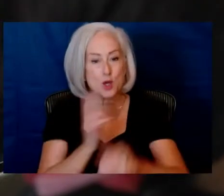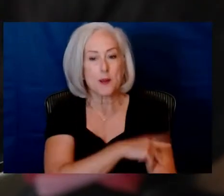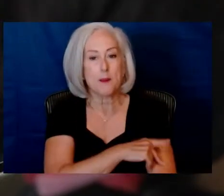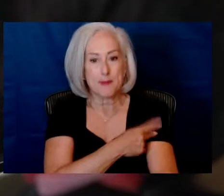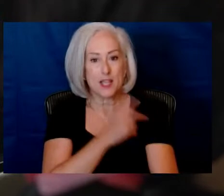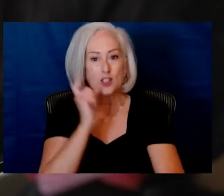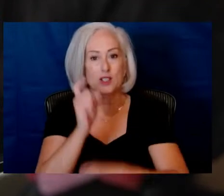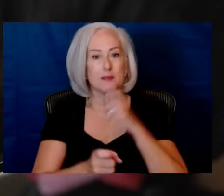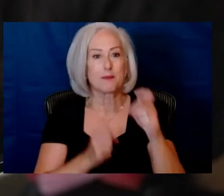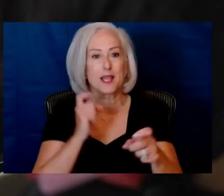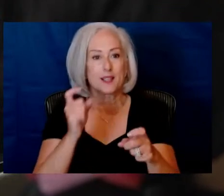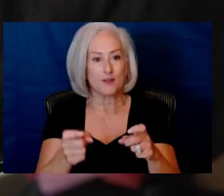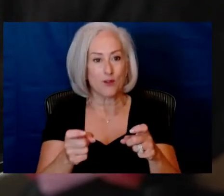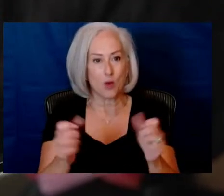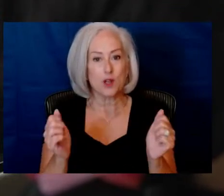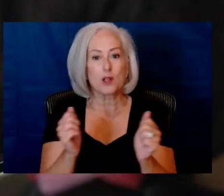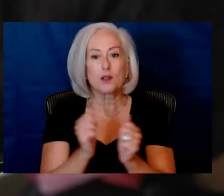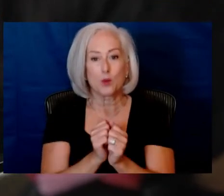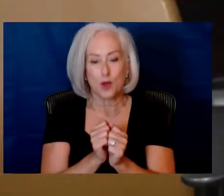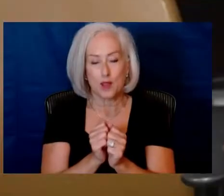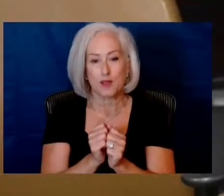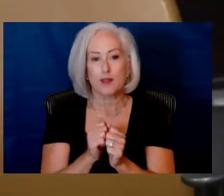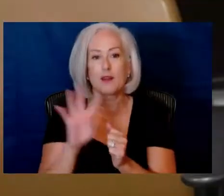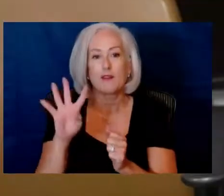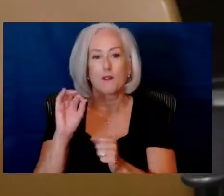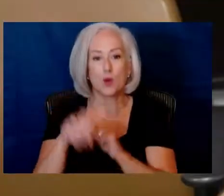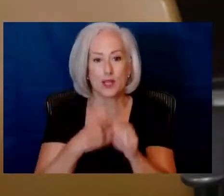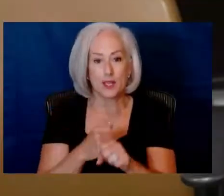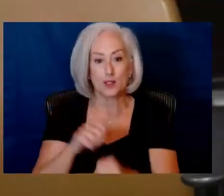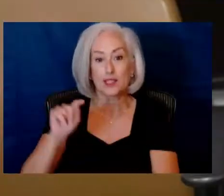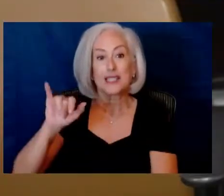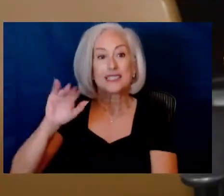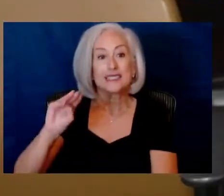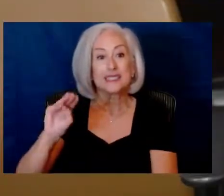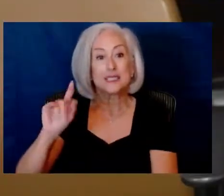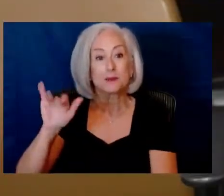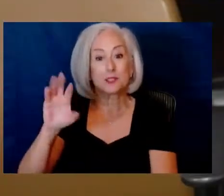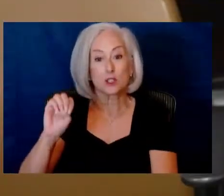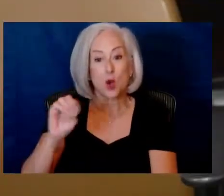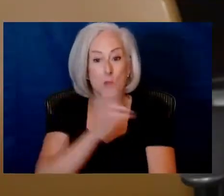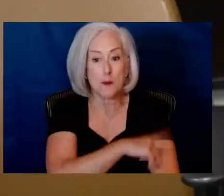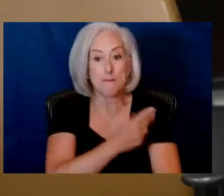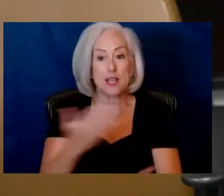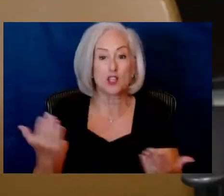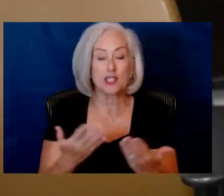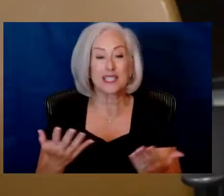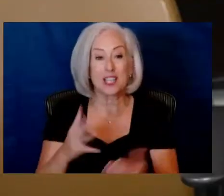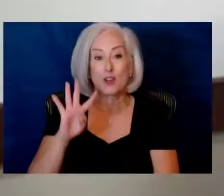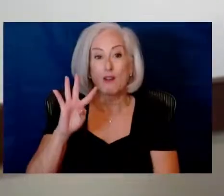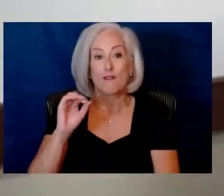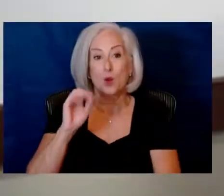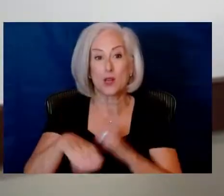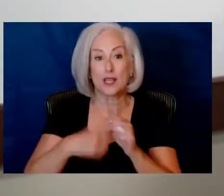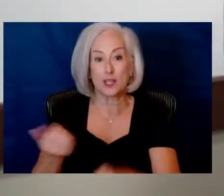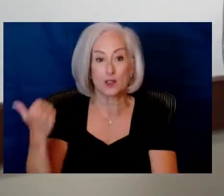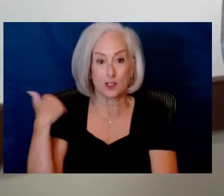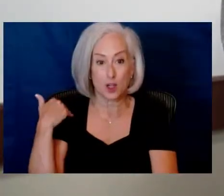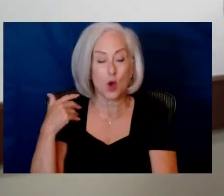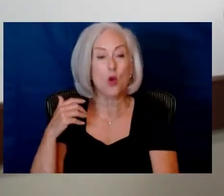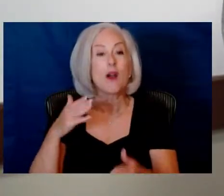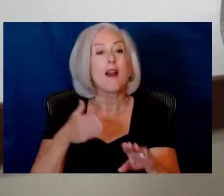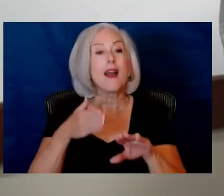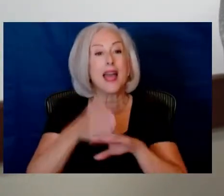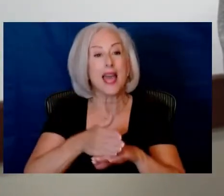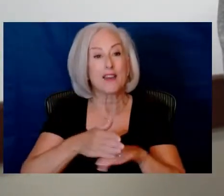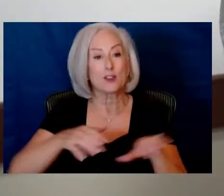making. Tim Stone was a patient here 37 years ago after a tragic motorcycle accident landed him in the hands of our burn